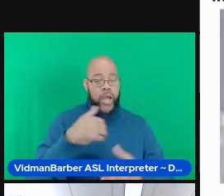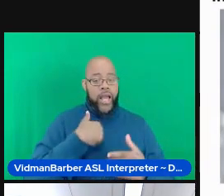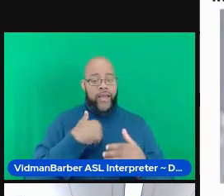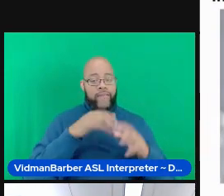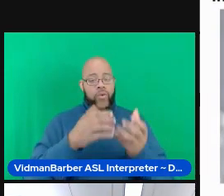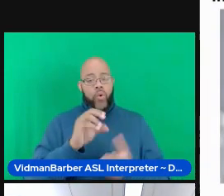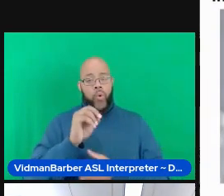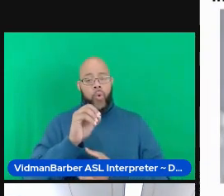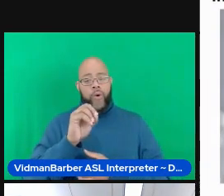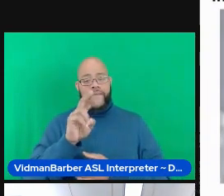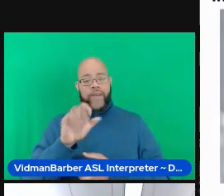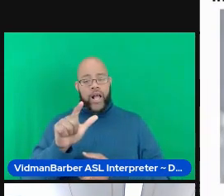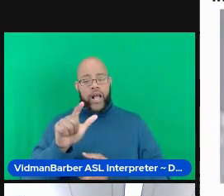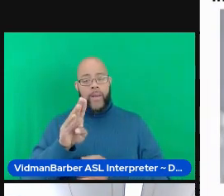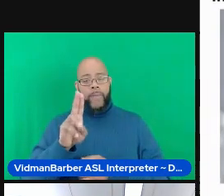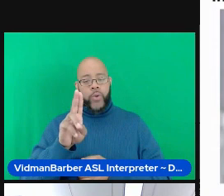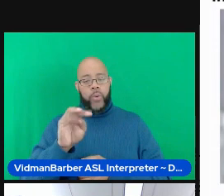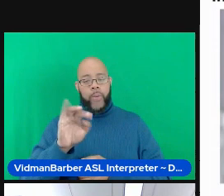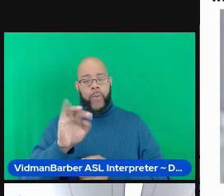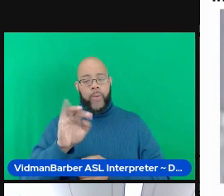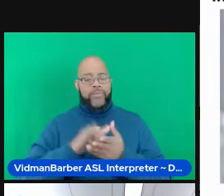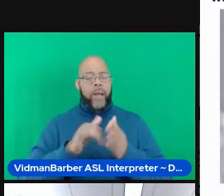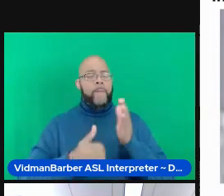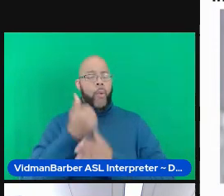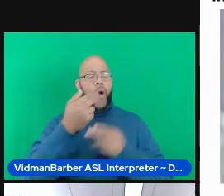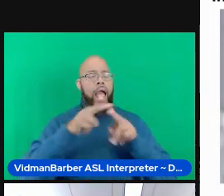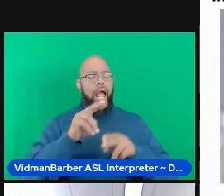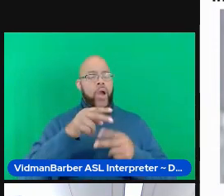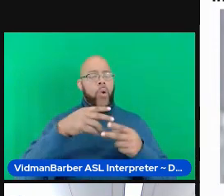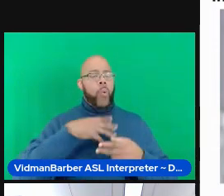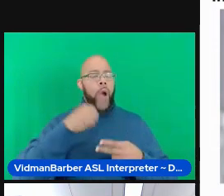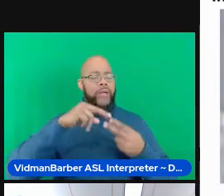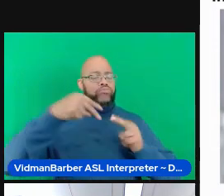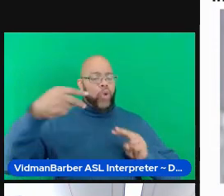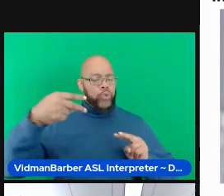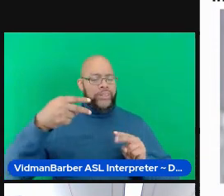ovalbumin, which is the major component of egg white proteins.